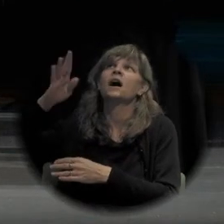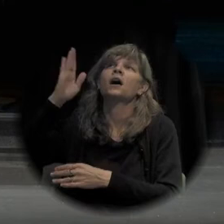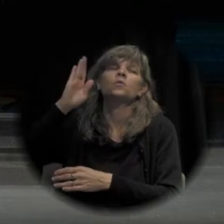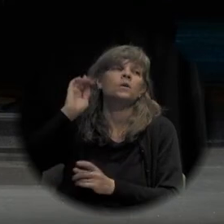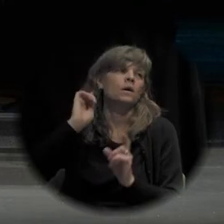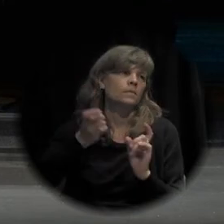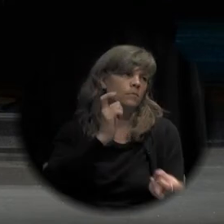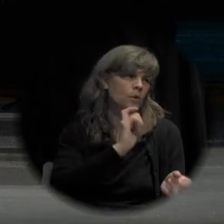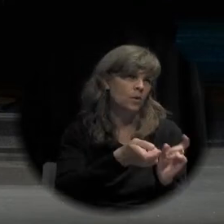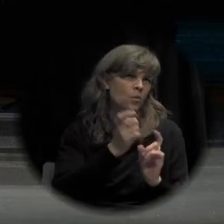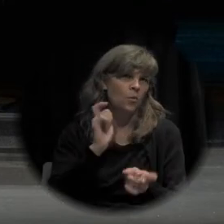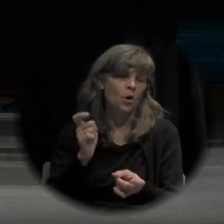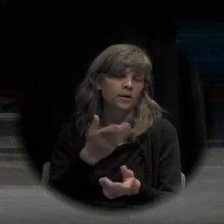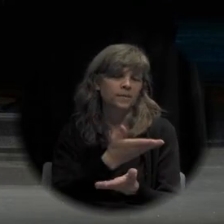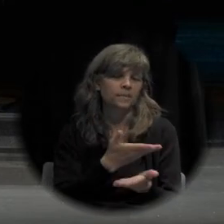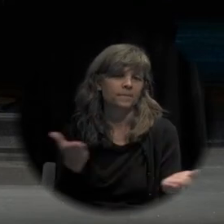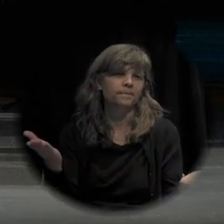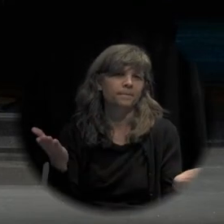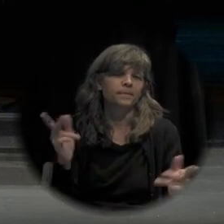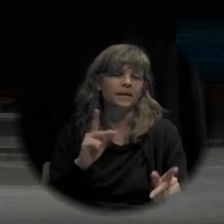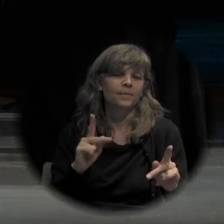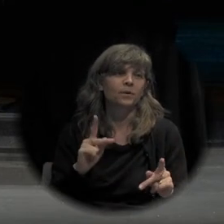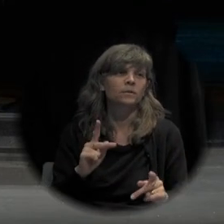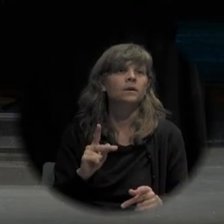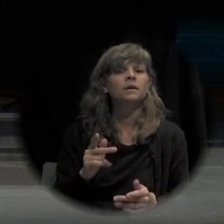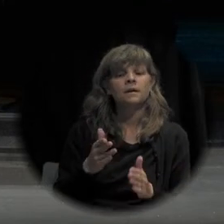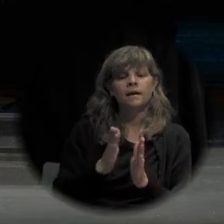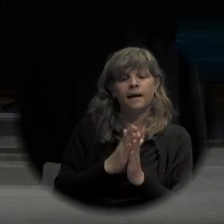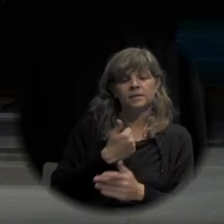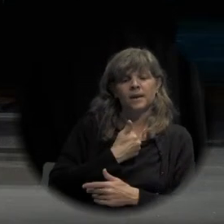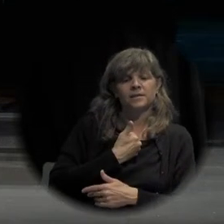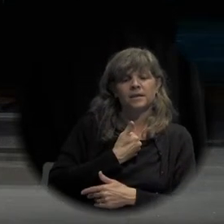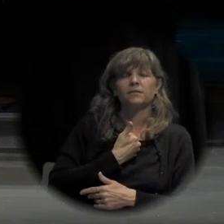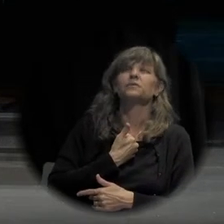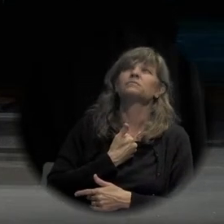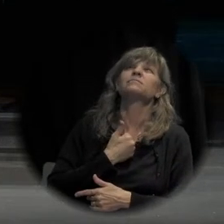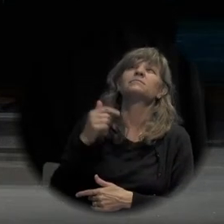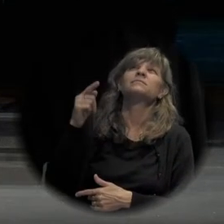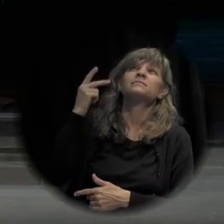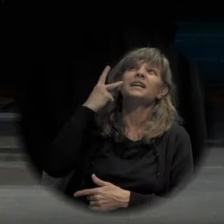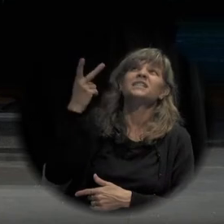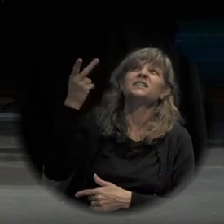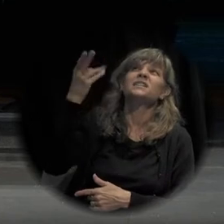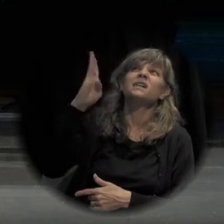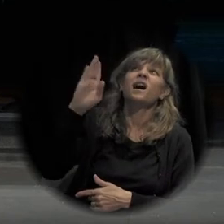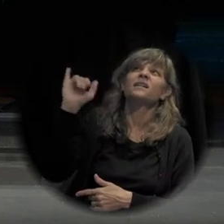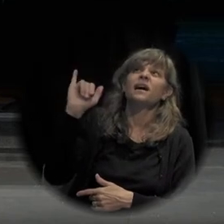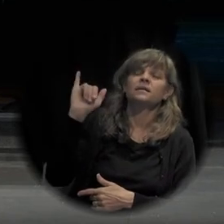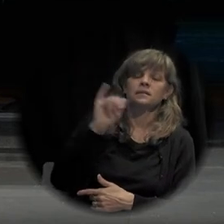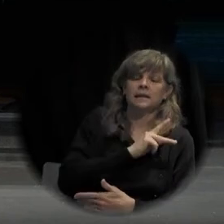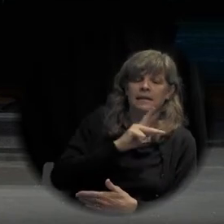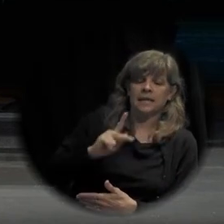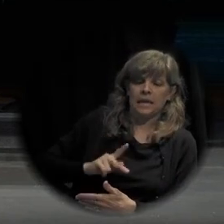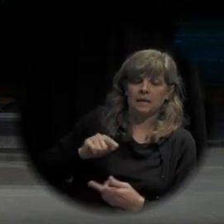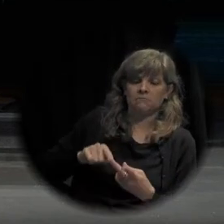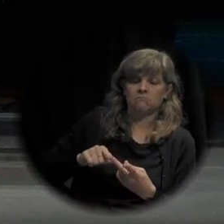Him? Do I see God as King, and am I living loyally before